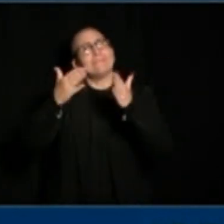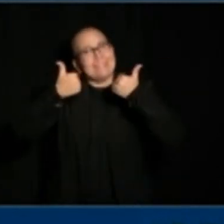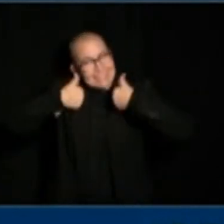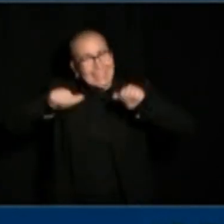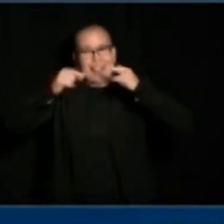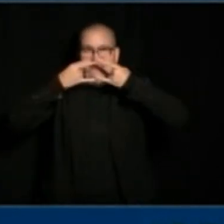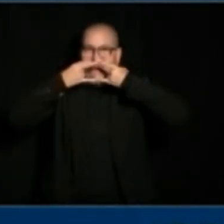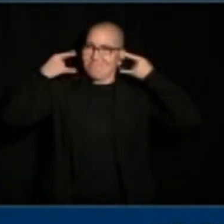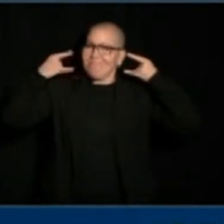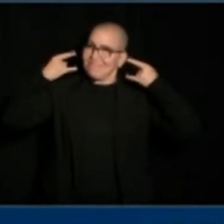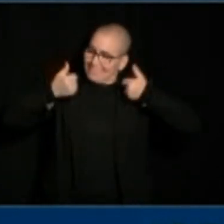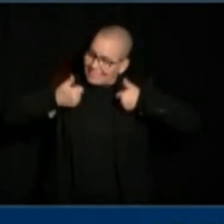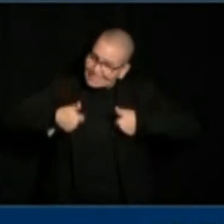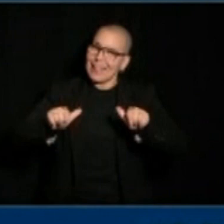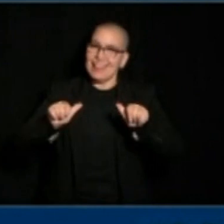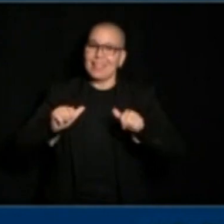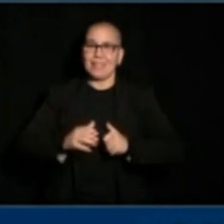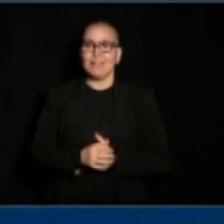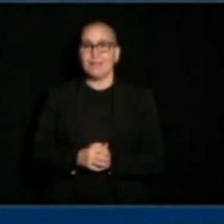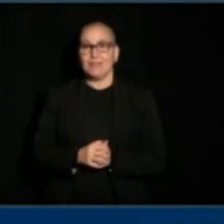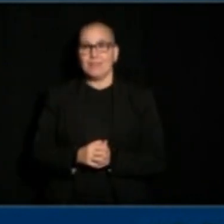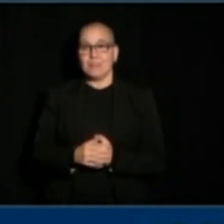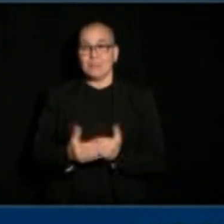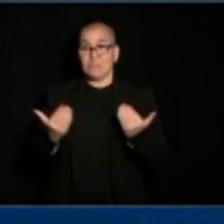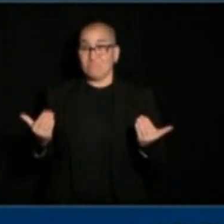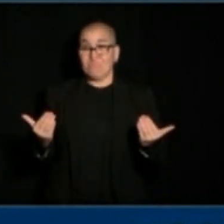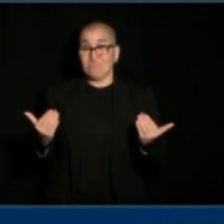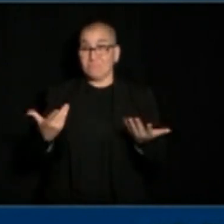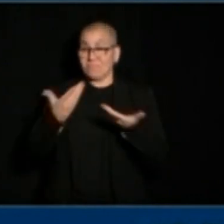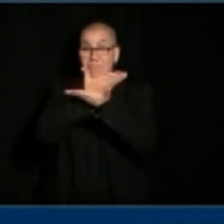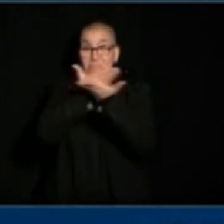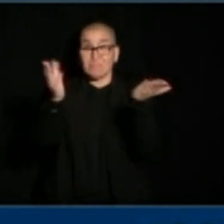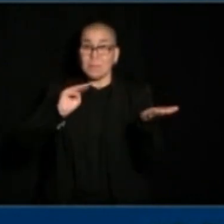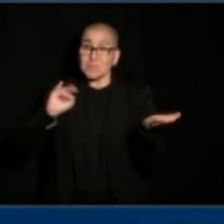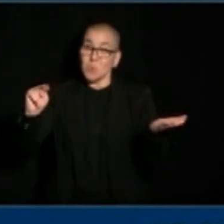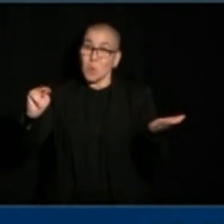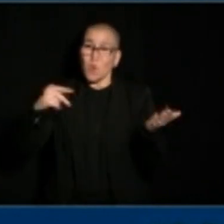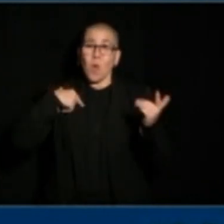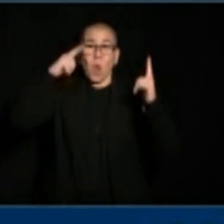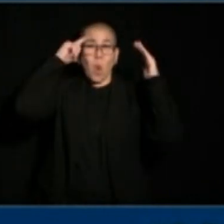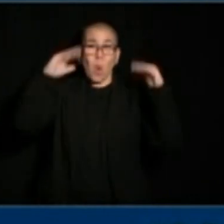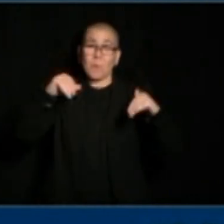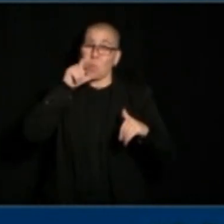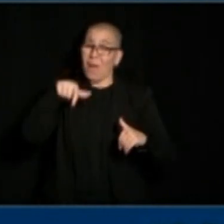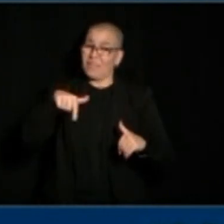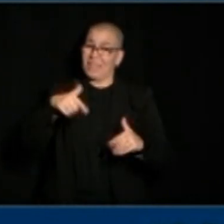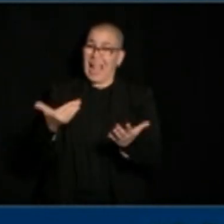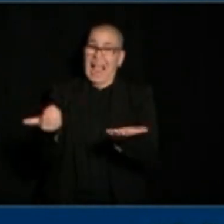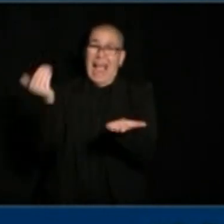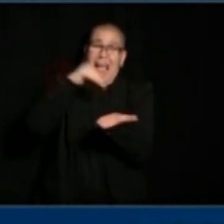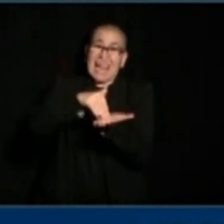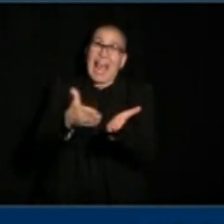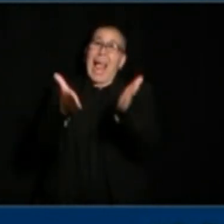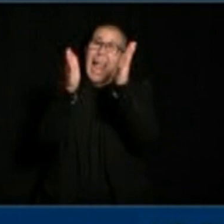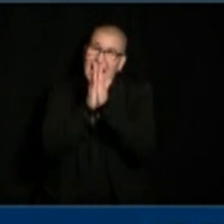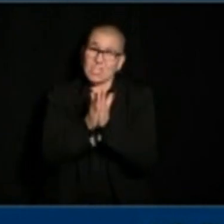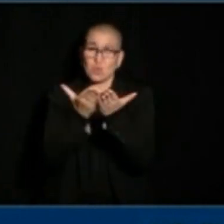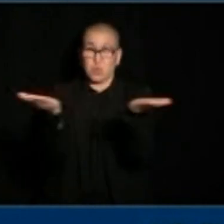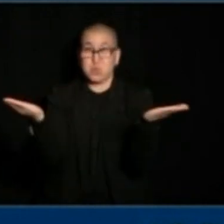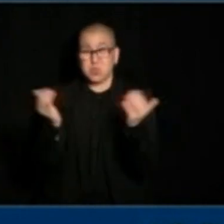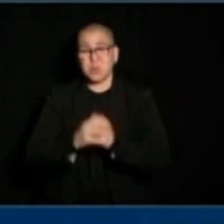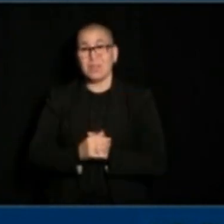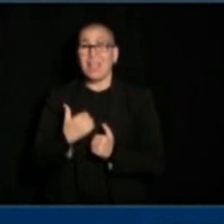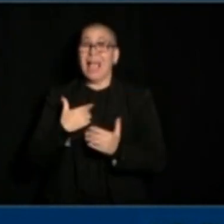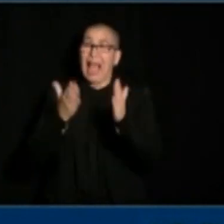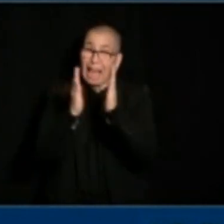So Minnesota, I'm asking you to do something that should never have been asked of you again. And I want to acknowledge very, very clearly what's being asked is hard